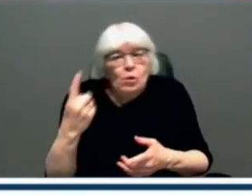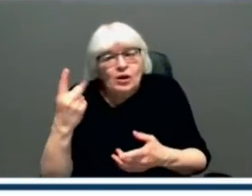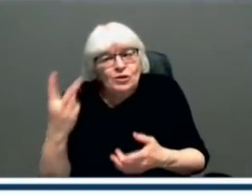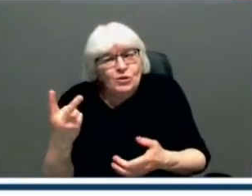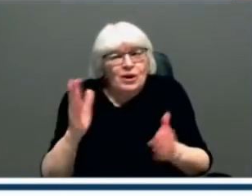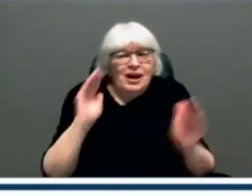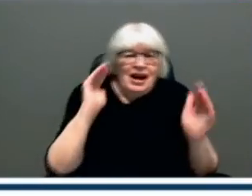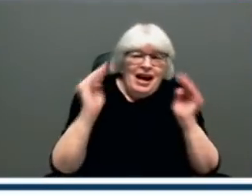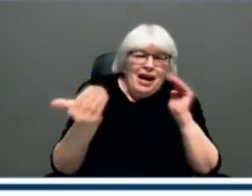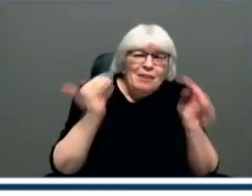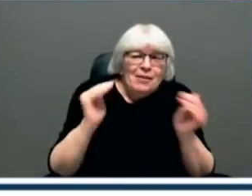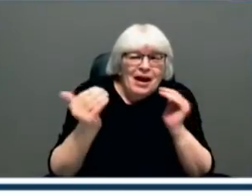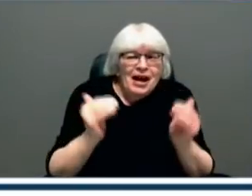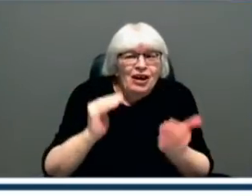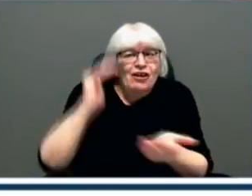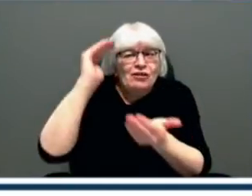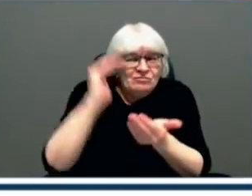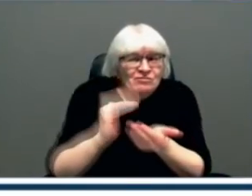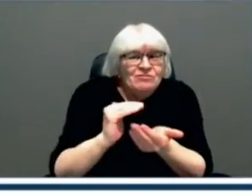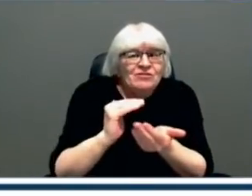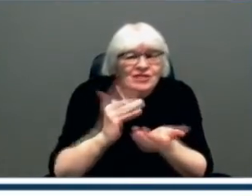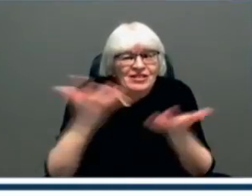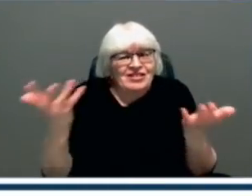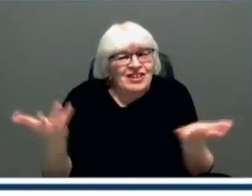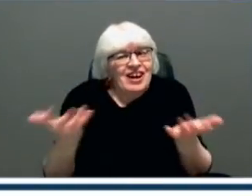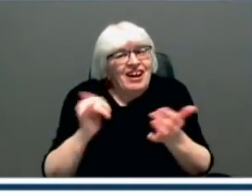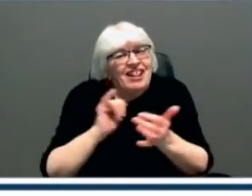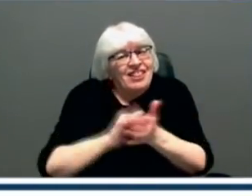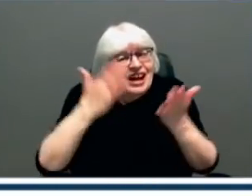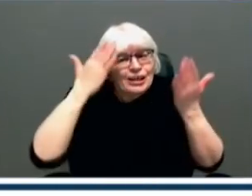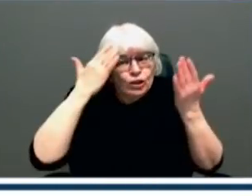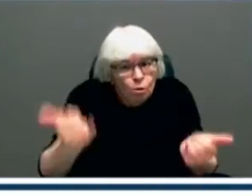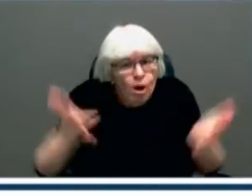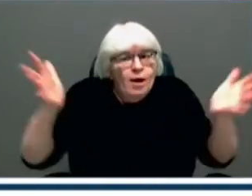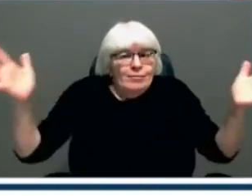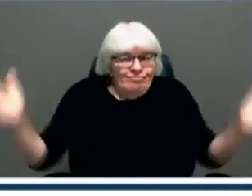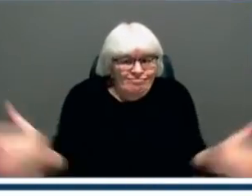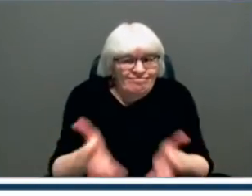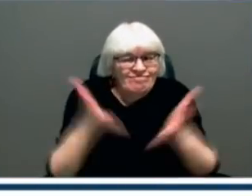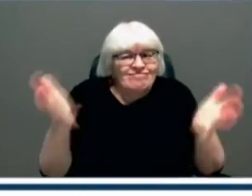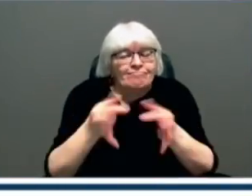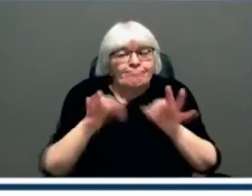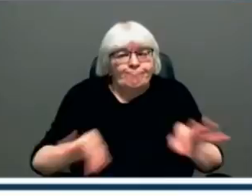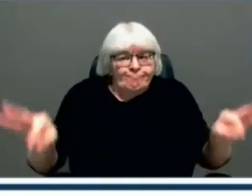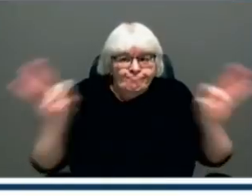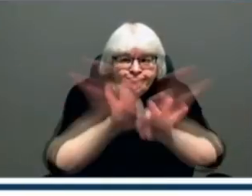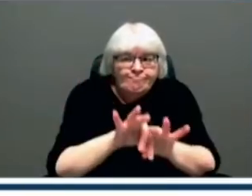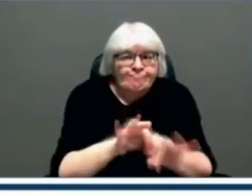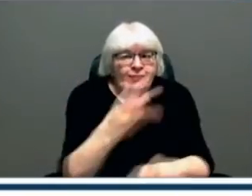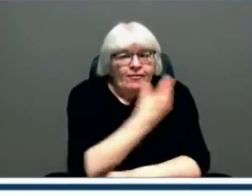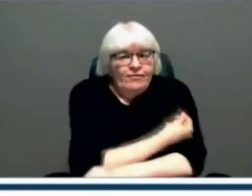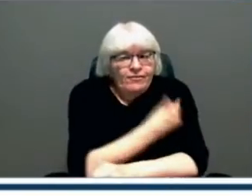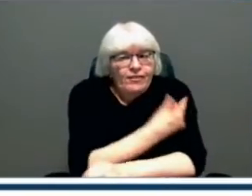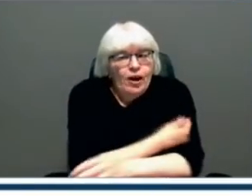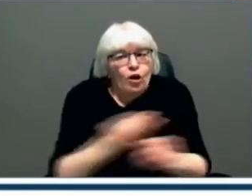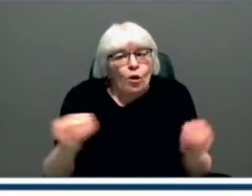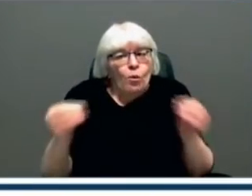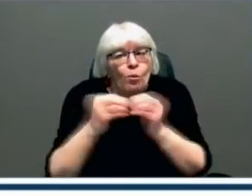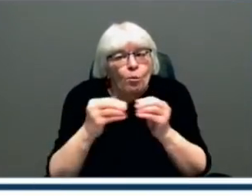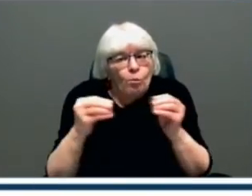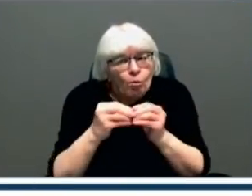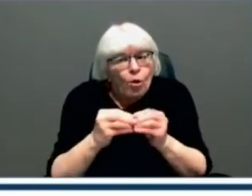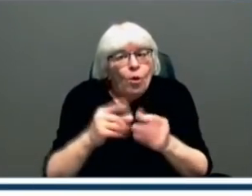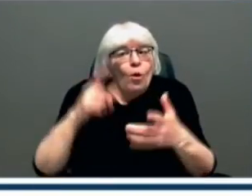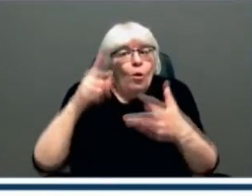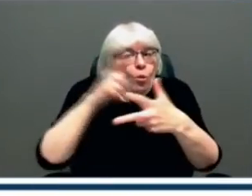we continue to stress why vaccine is important and additional doses are important.